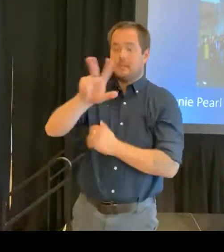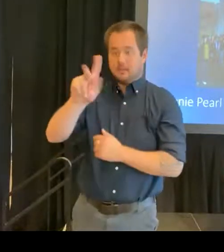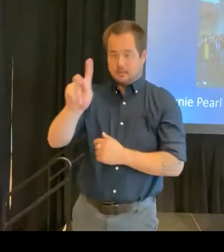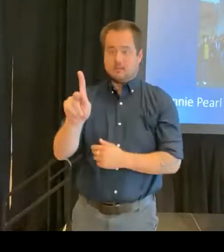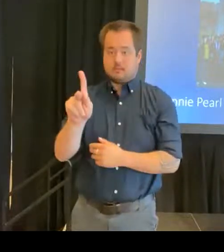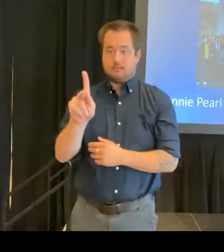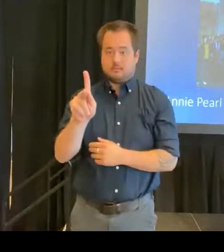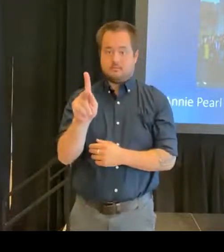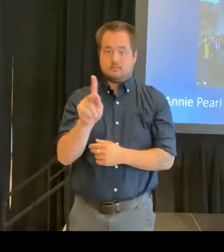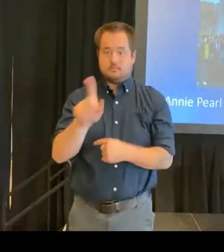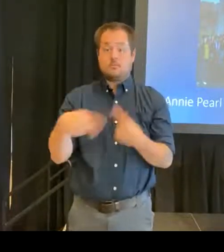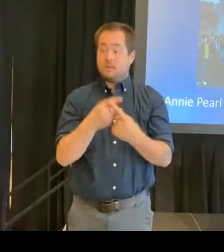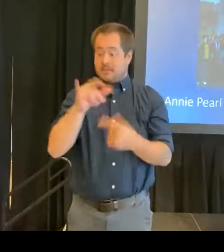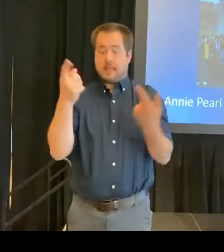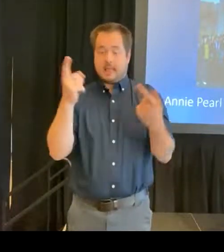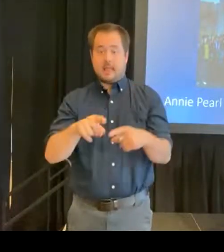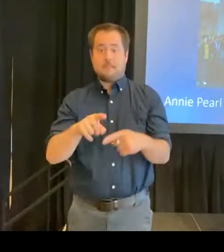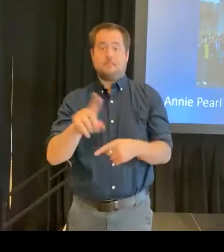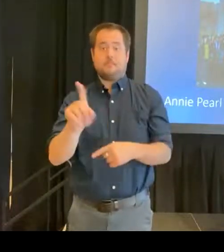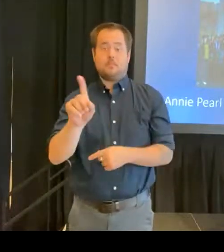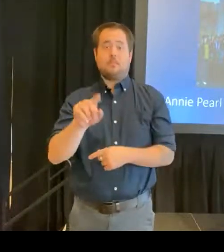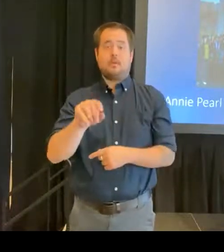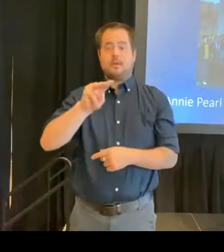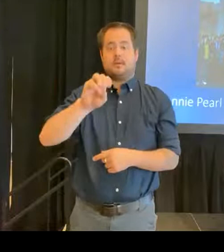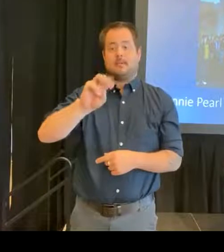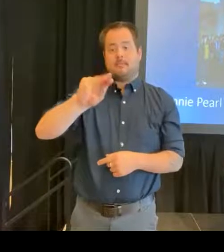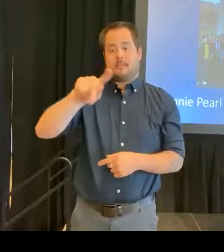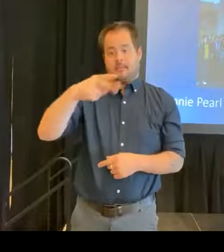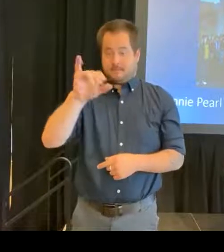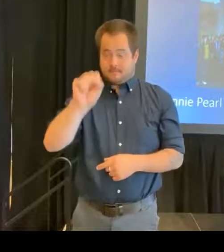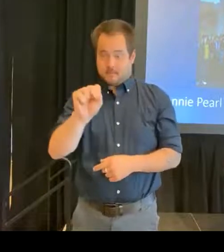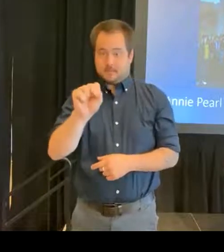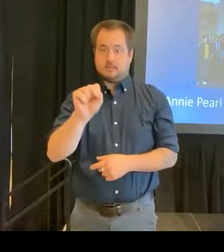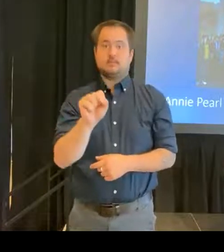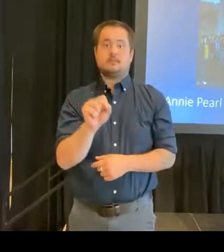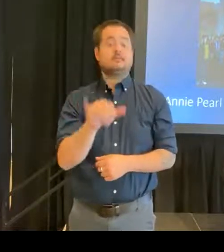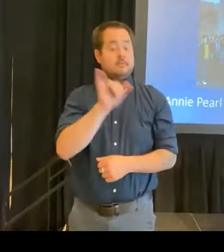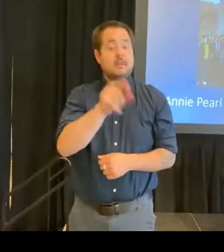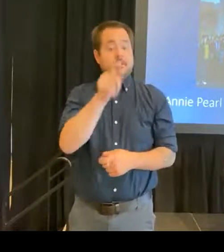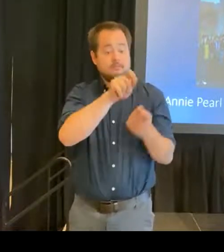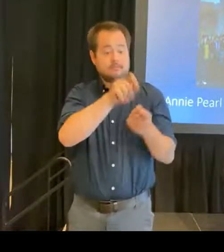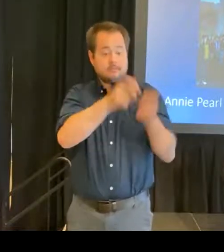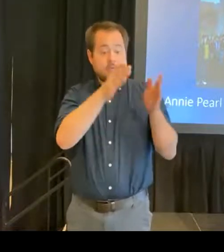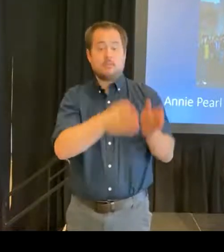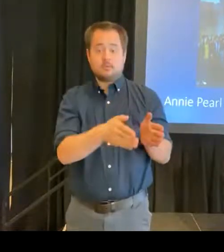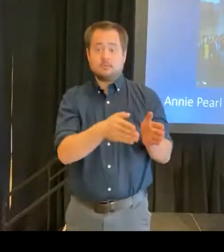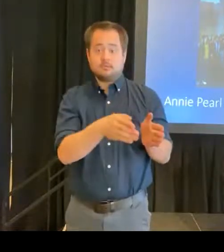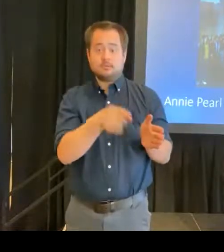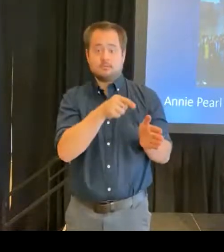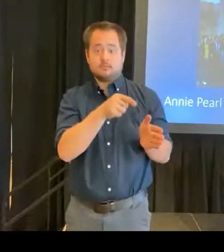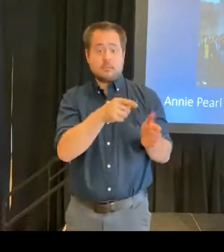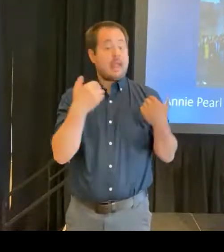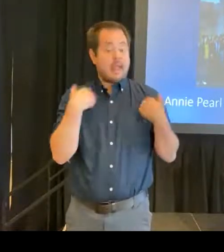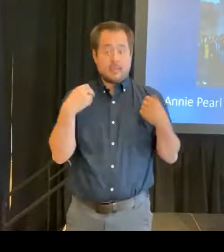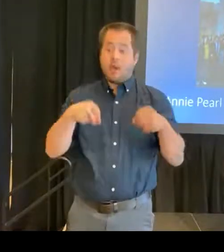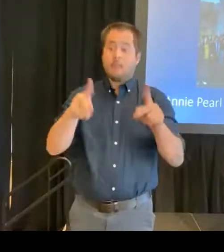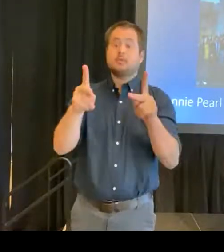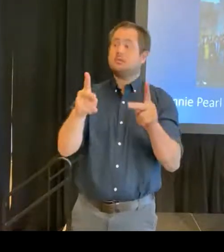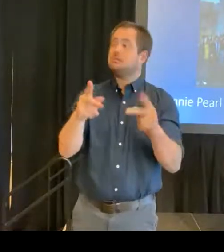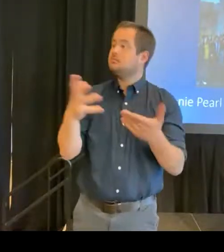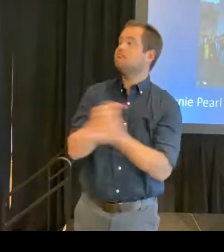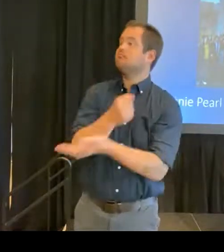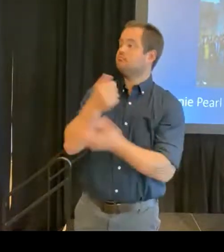And when he got killed in Memphis, it was just because that particular person had the opportunity and did